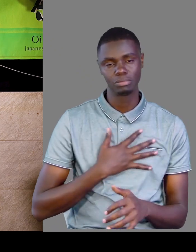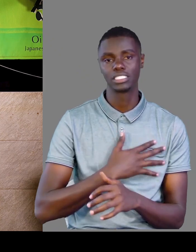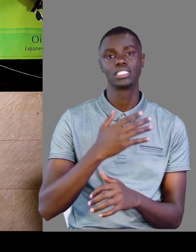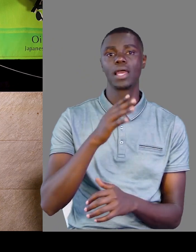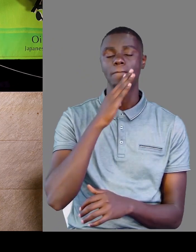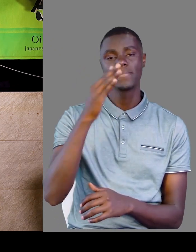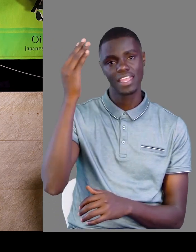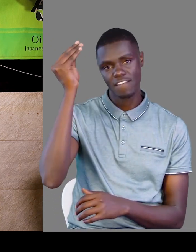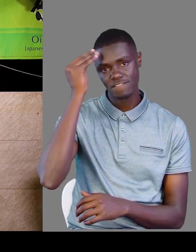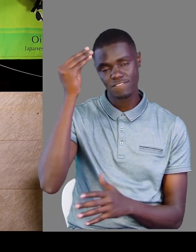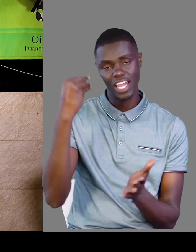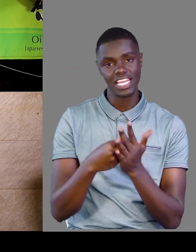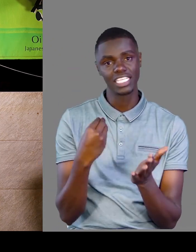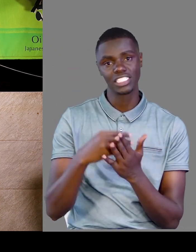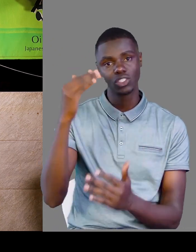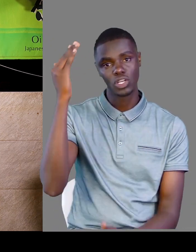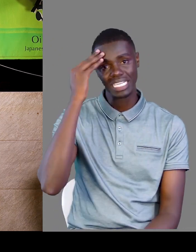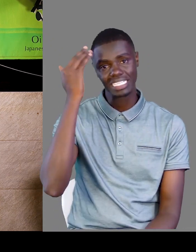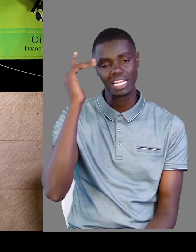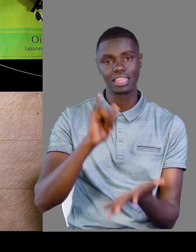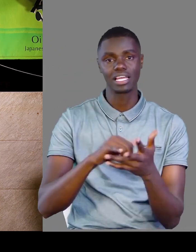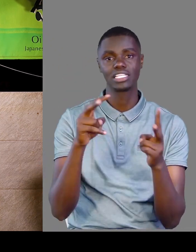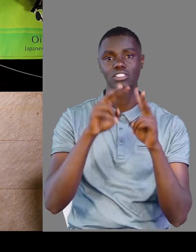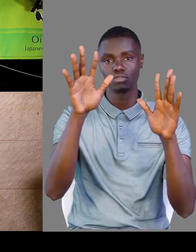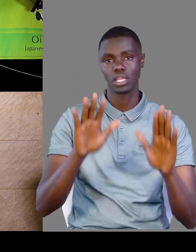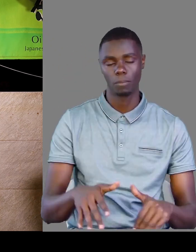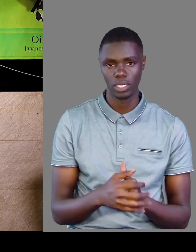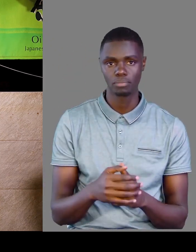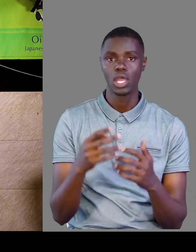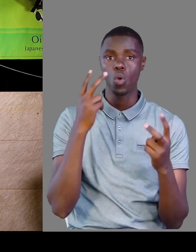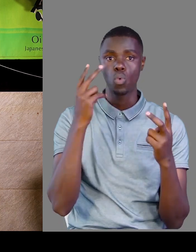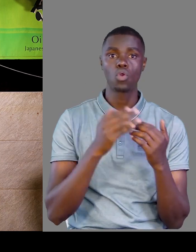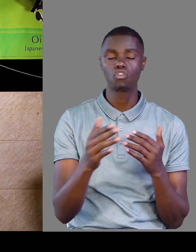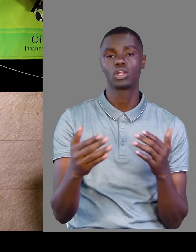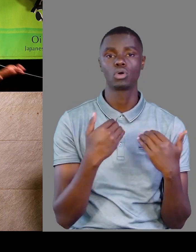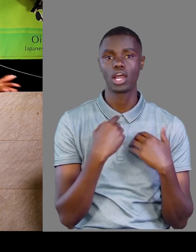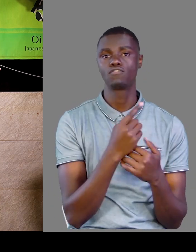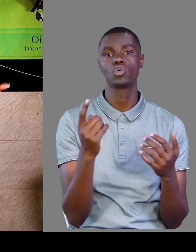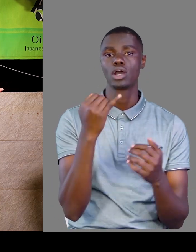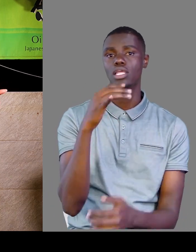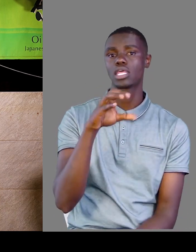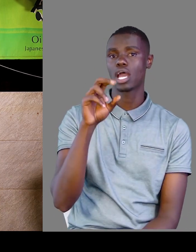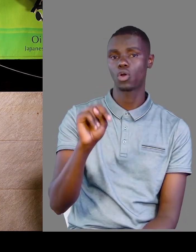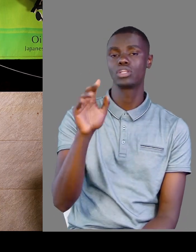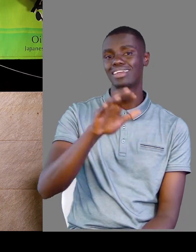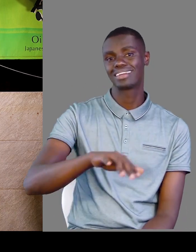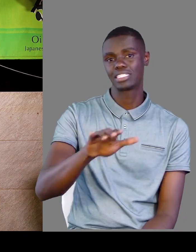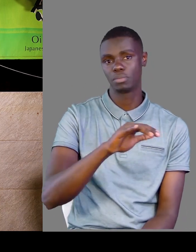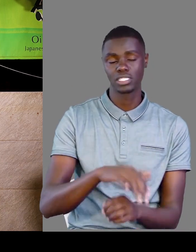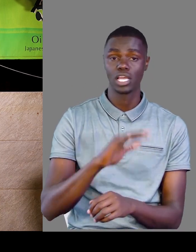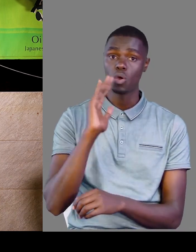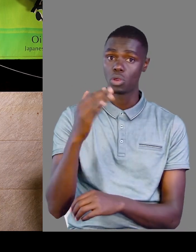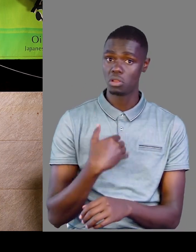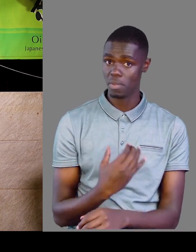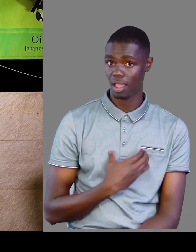be financially literate. It is very important. Should we look forward to have you on the Iconic Space podcast? Will you be a